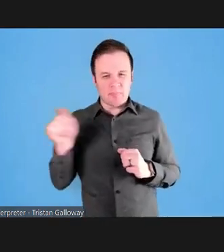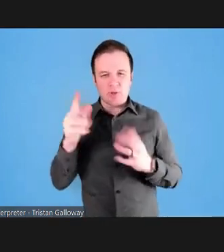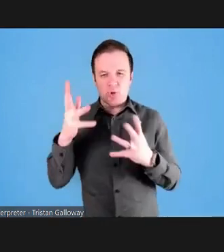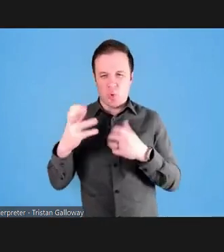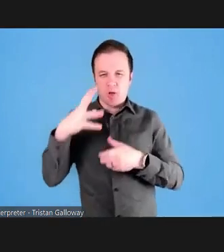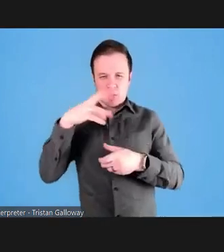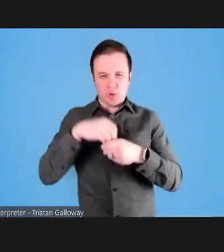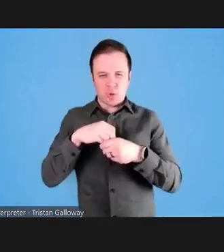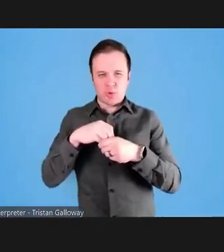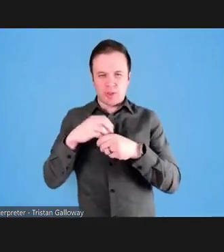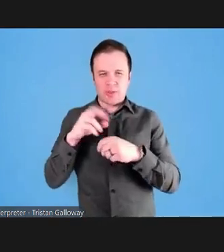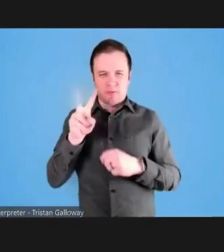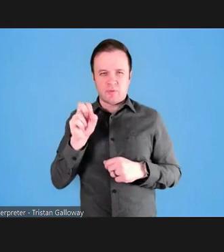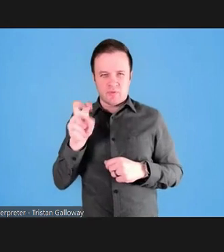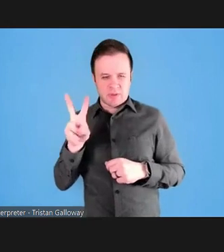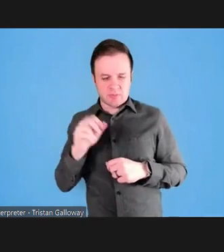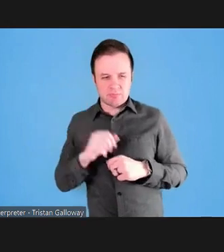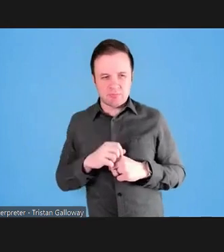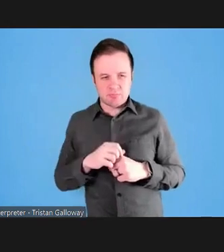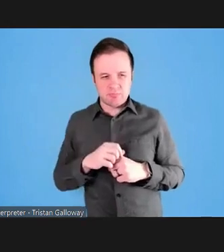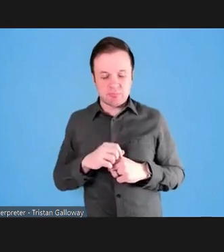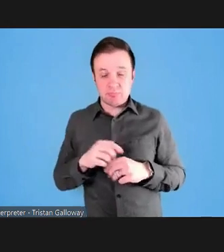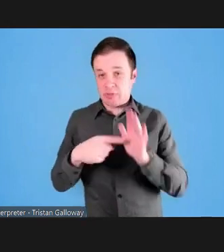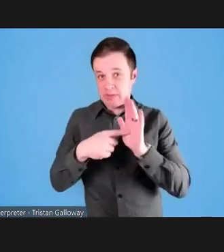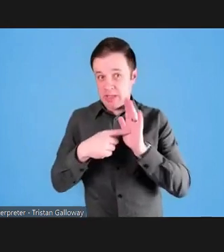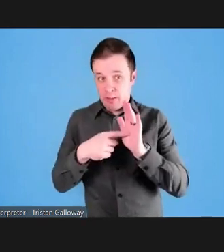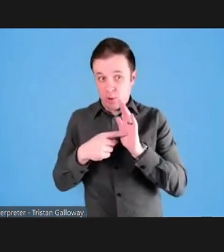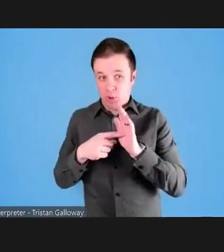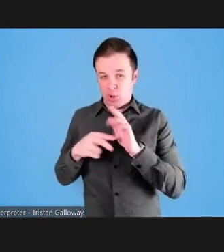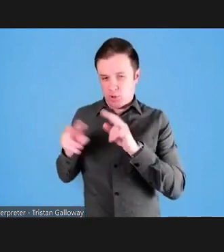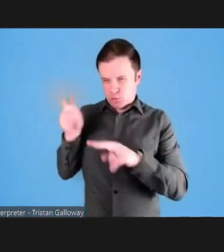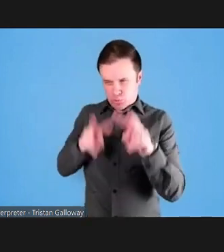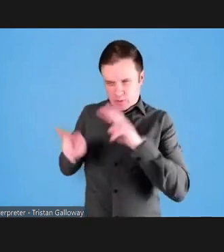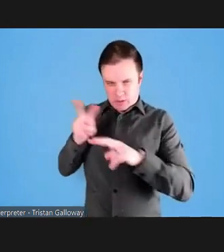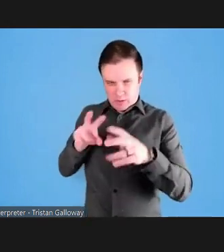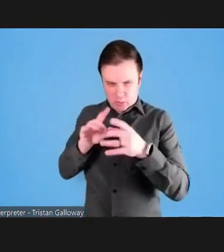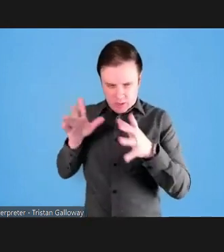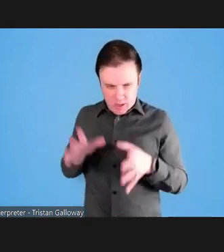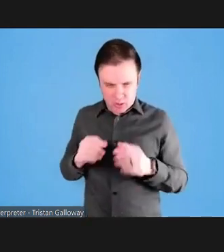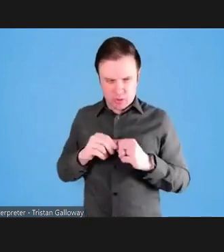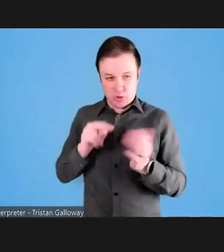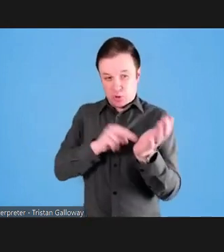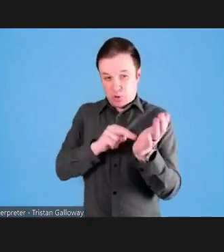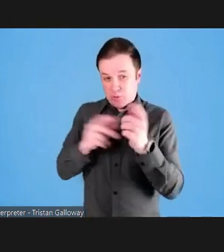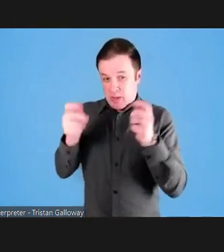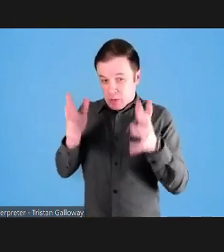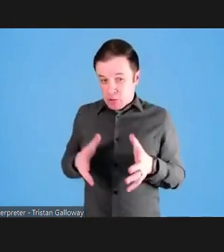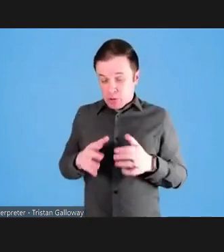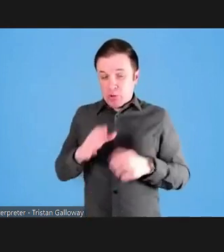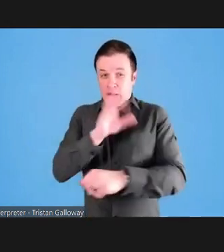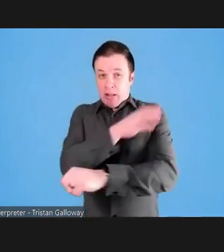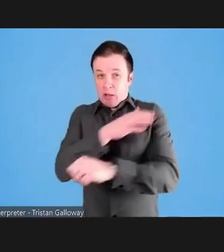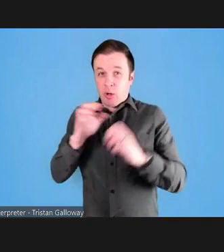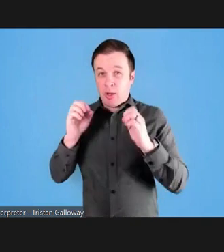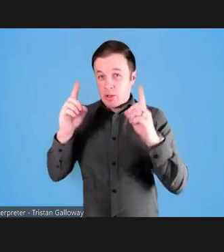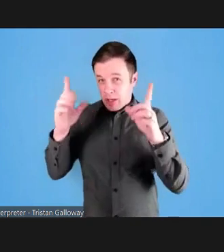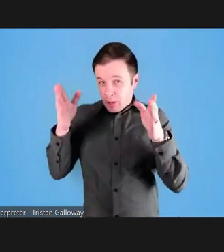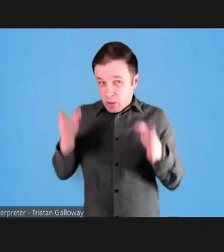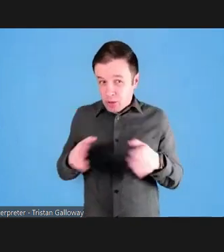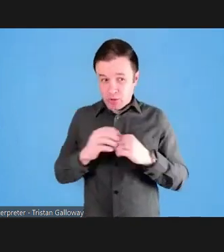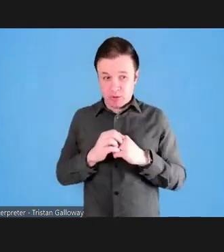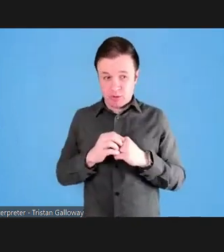the virtual meetings. For example, screening coordinators, nurse managers, clinical educators, chief